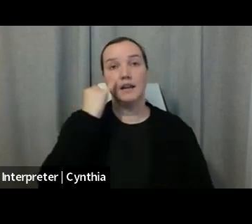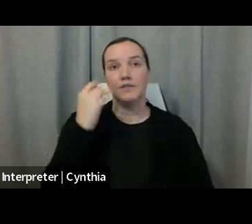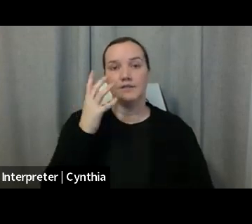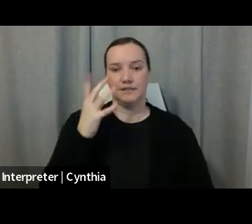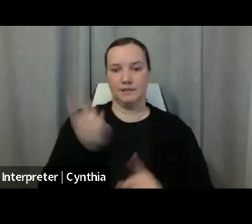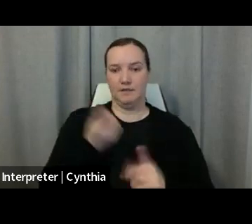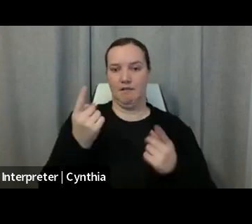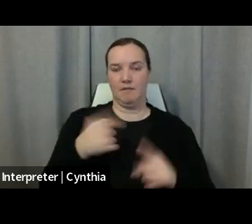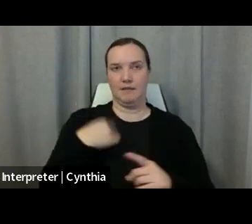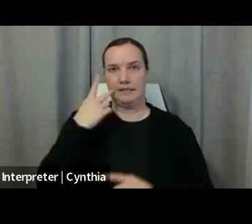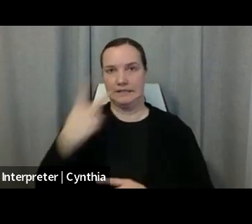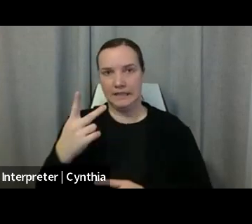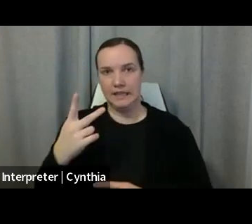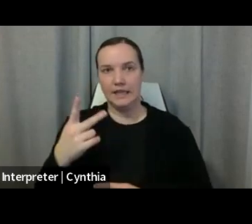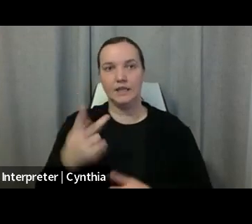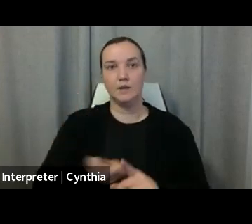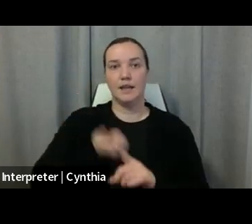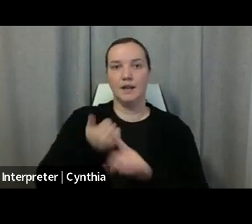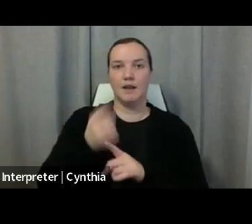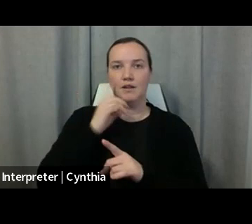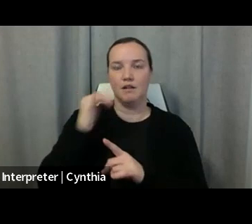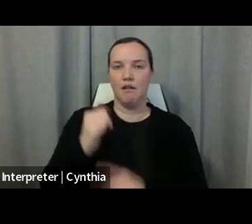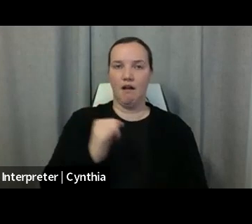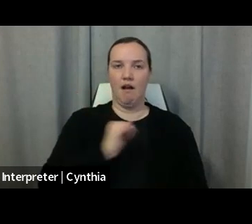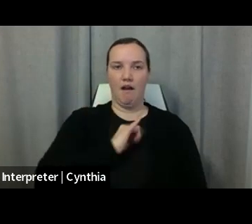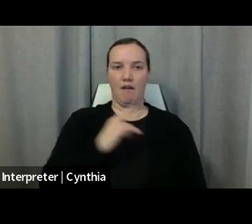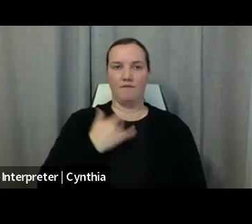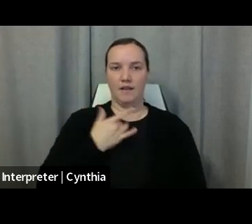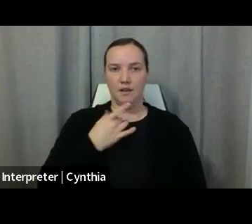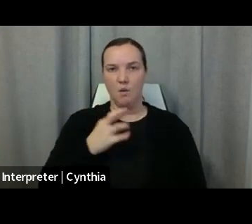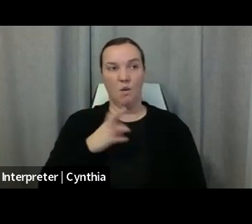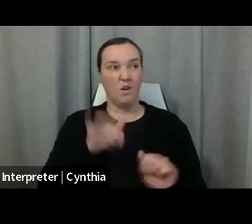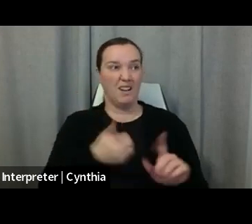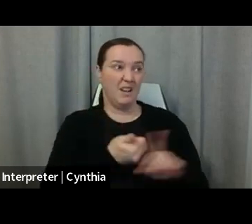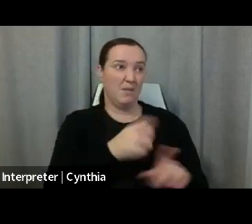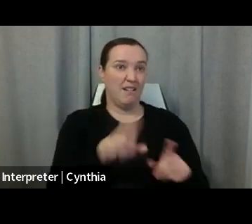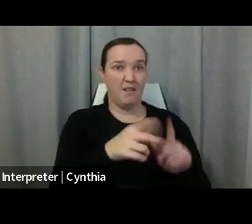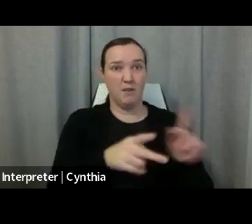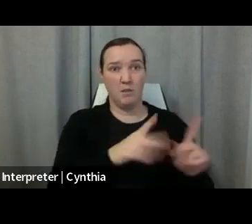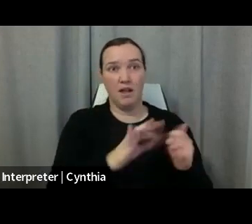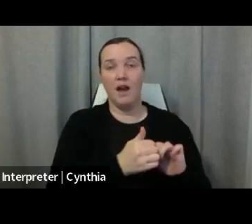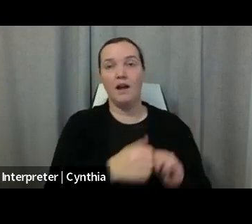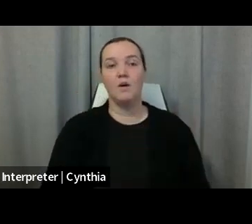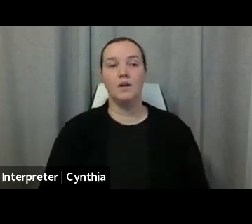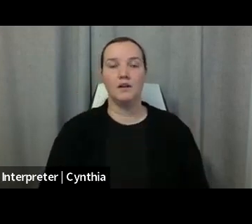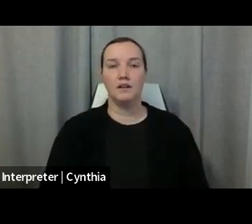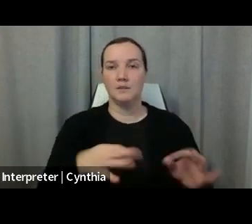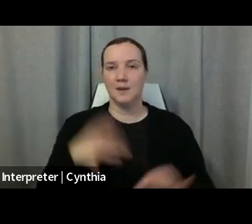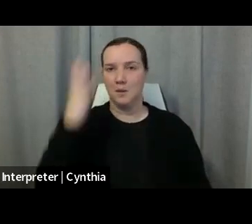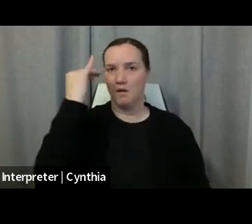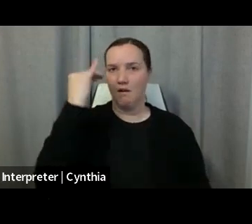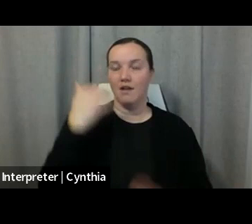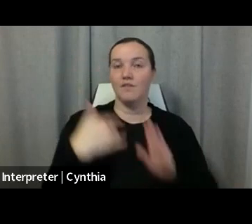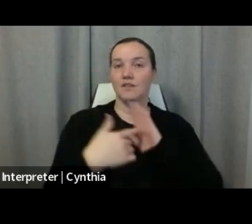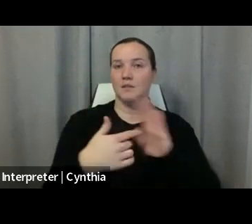experience, this is the impact. So I feel, or it could impact others in this way. And why? Because as much as you're valued, like my friend